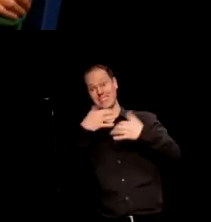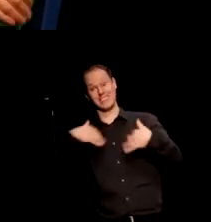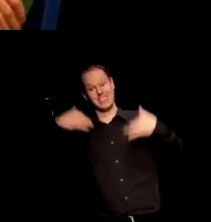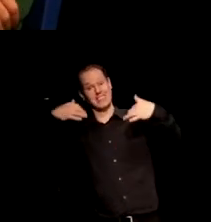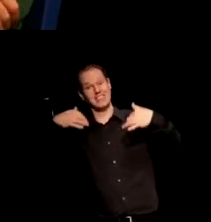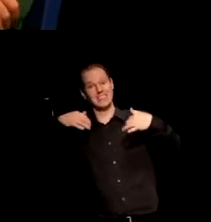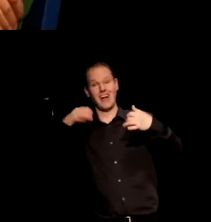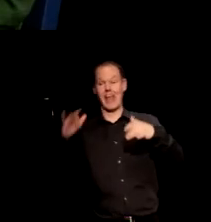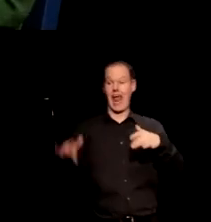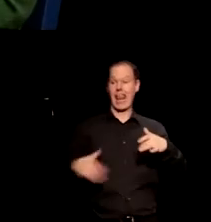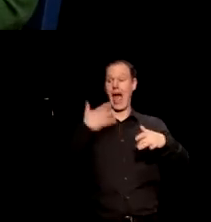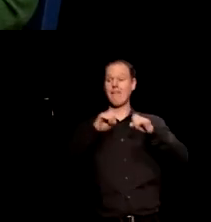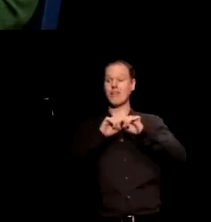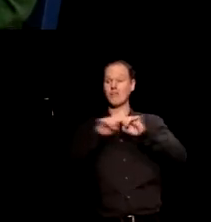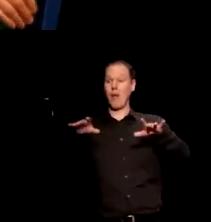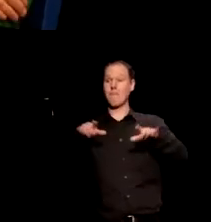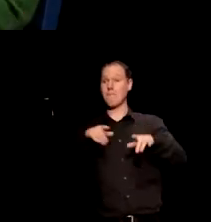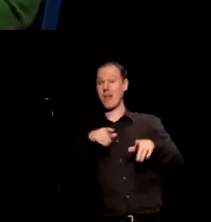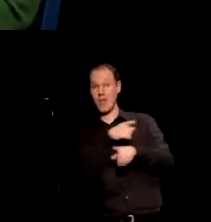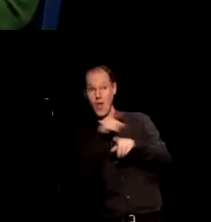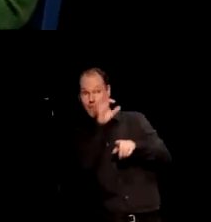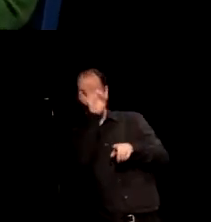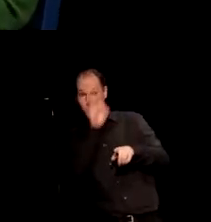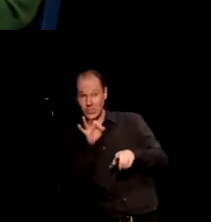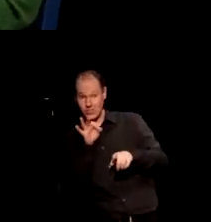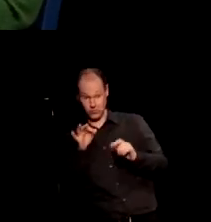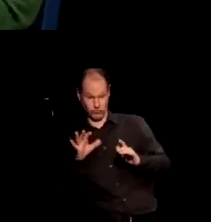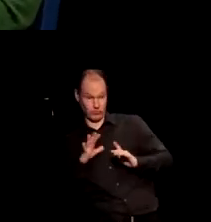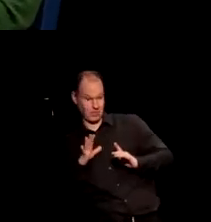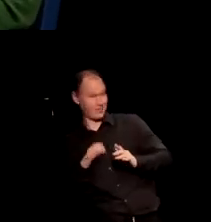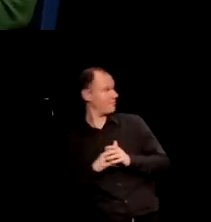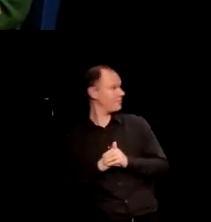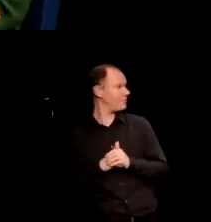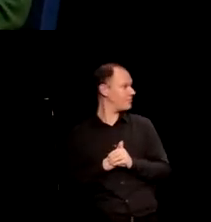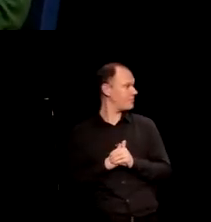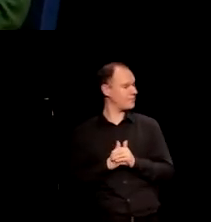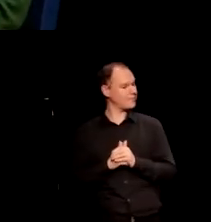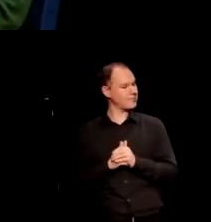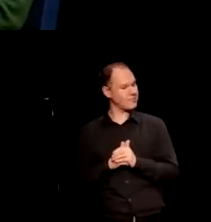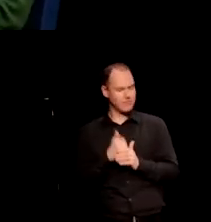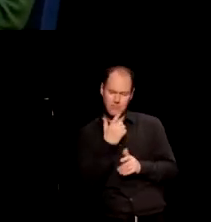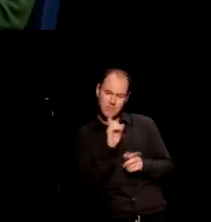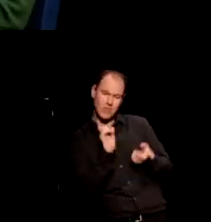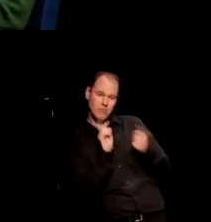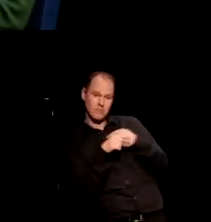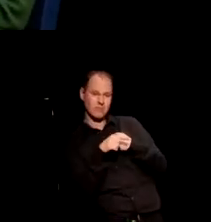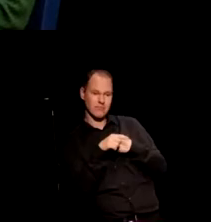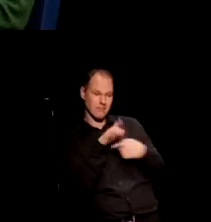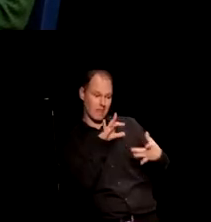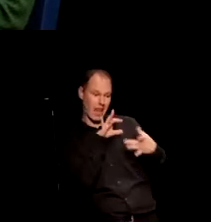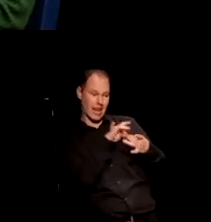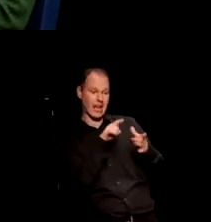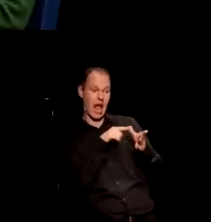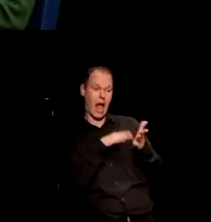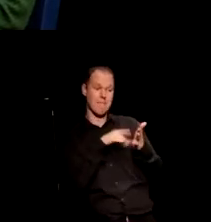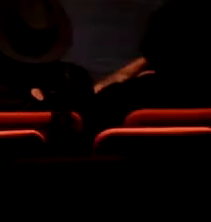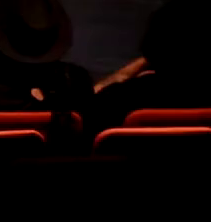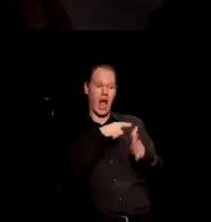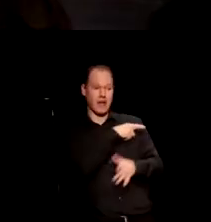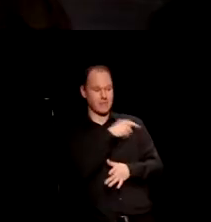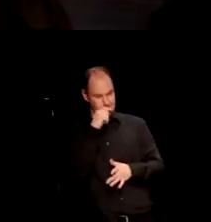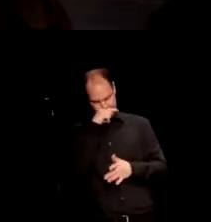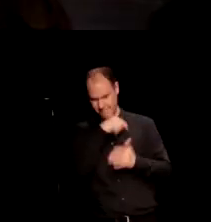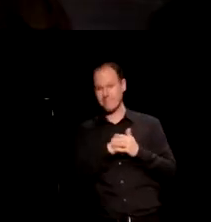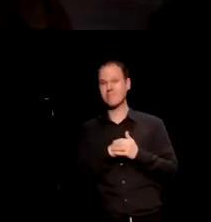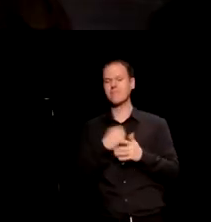have questions, do prepare them. I'm just going. Can I just answer what Amanda said? There's something about stories in the